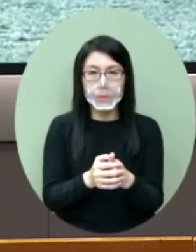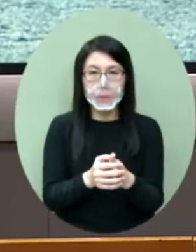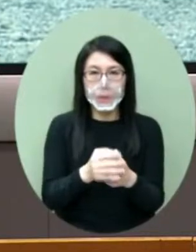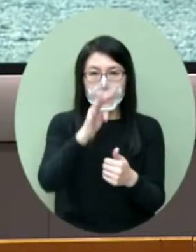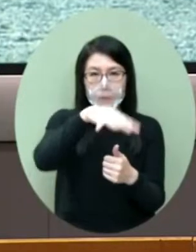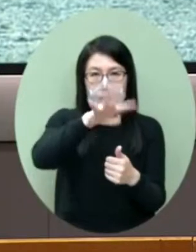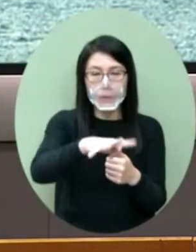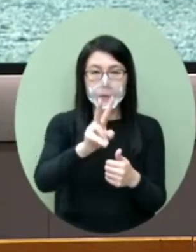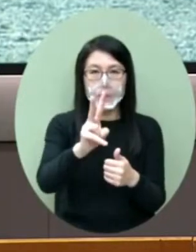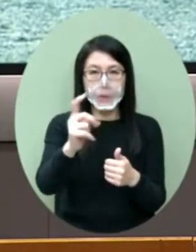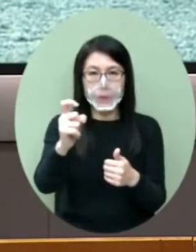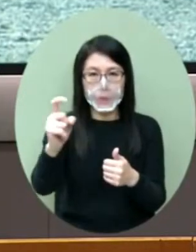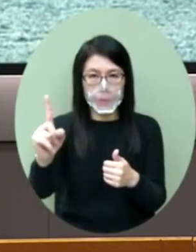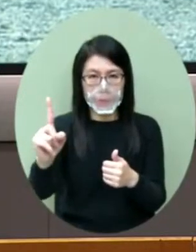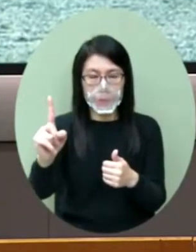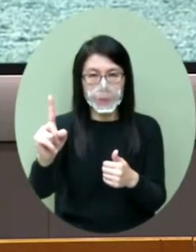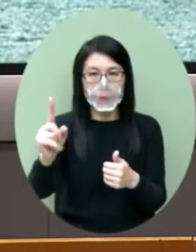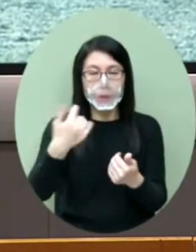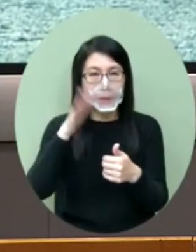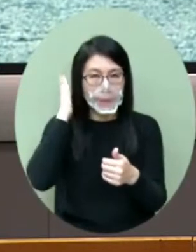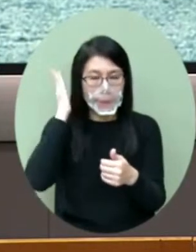2,916 of them are females.